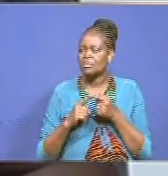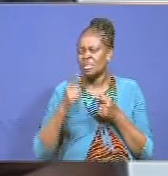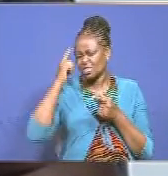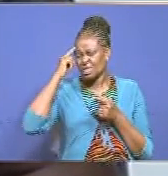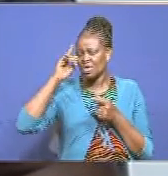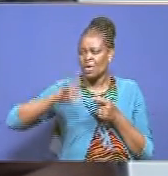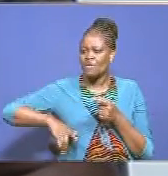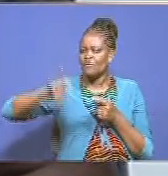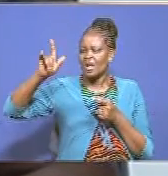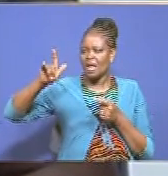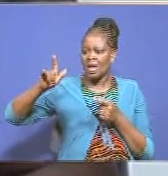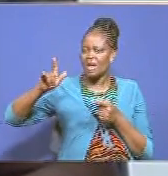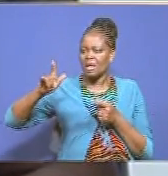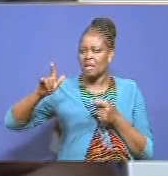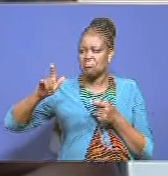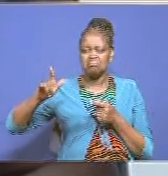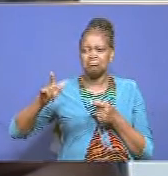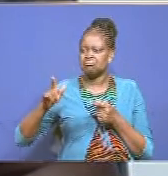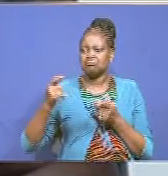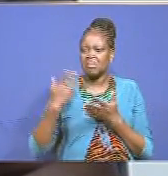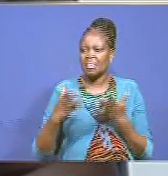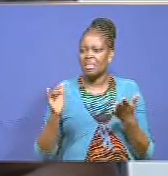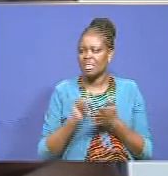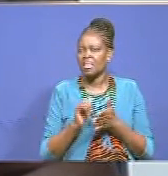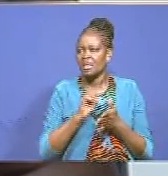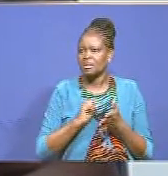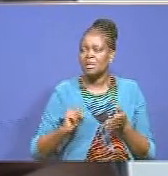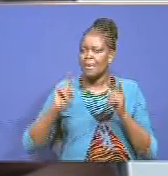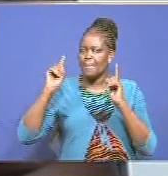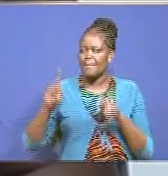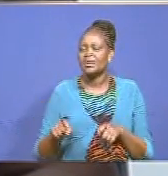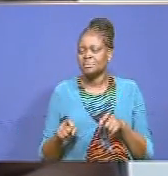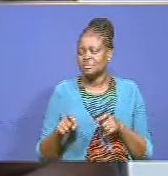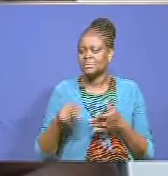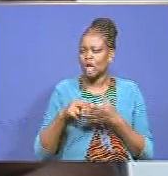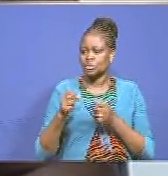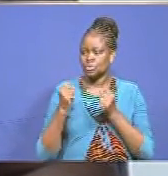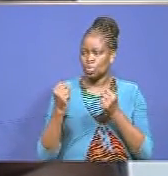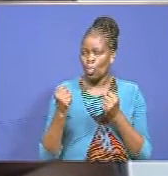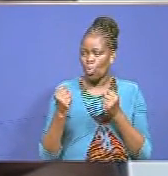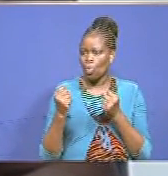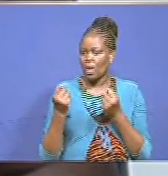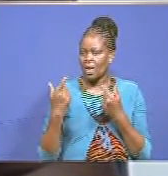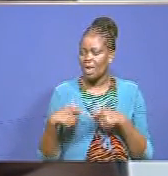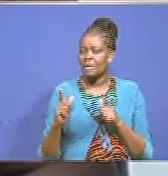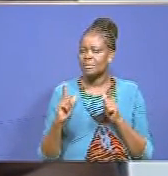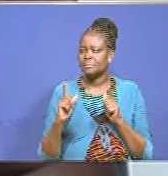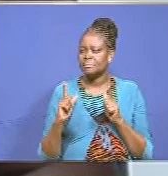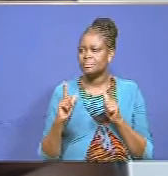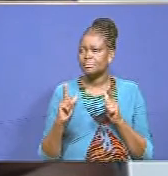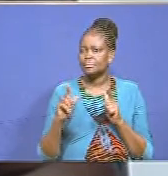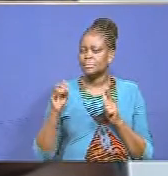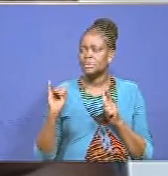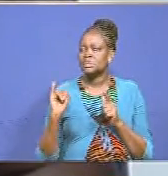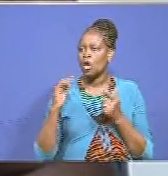abroad as an excuse. These are things that the Senate needs to stamp its feet down and let the DCI